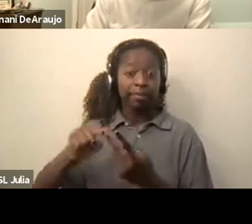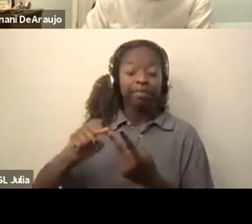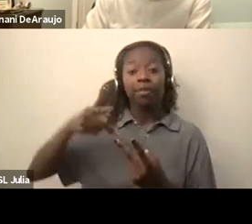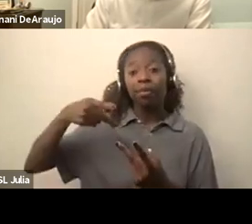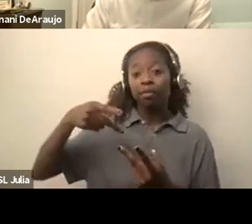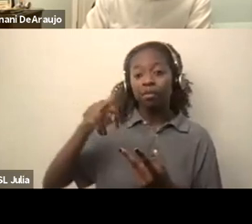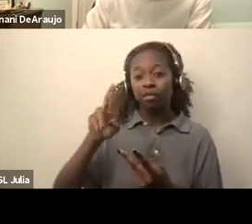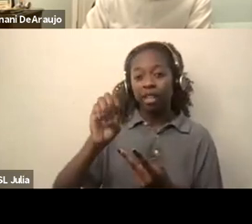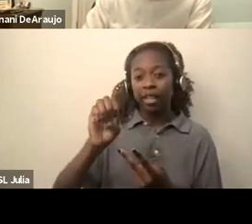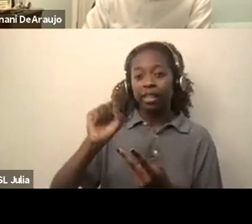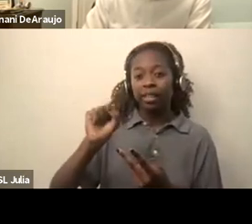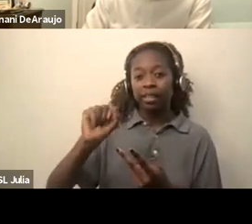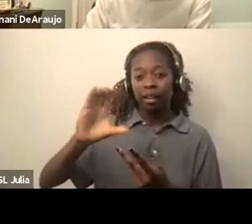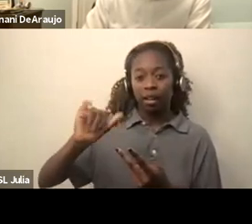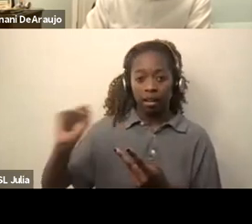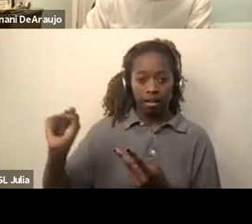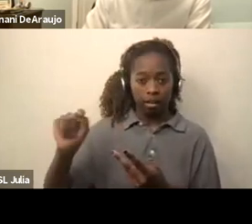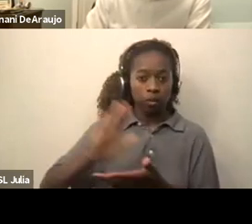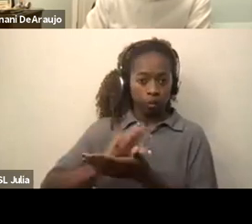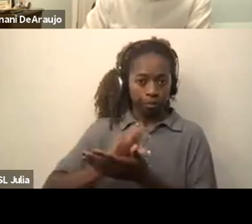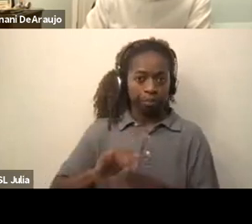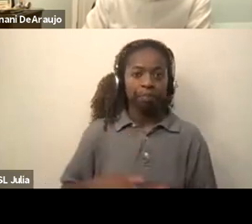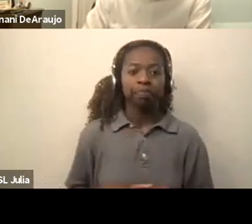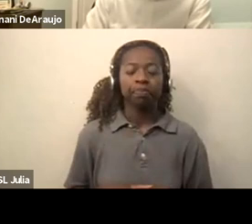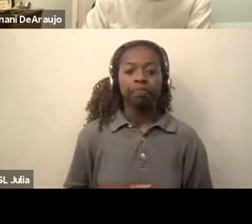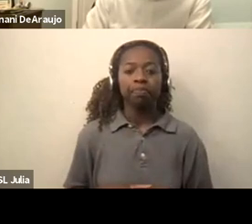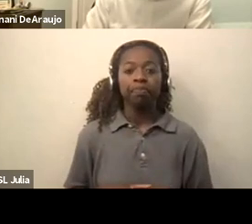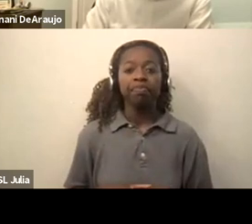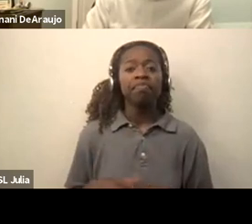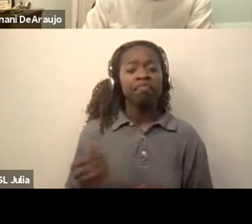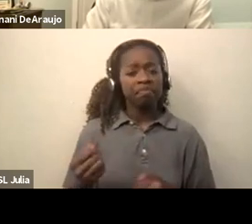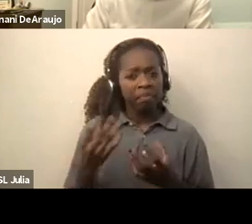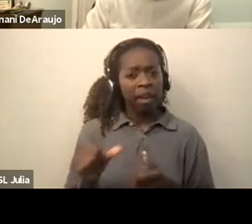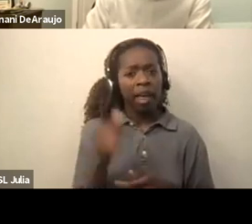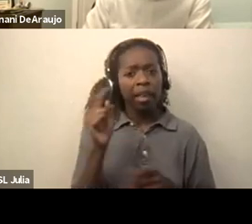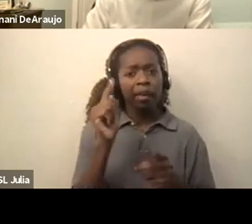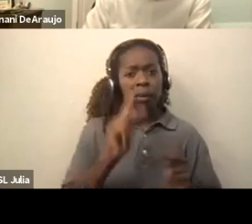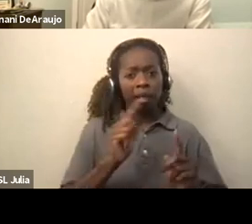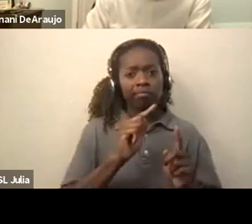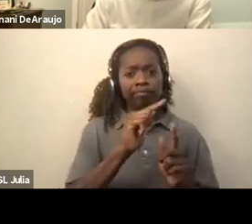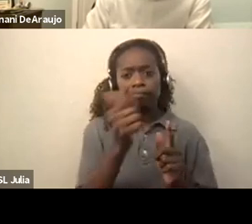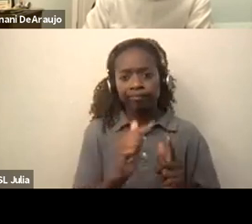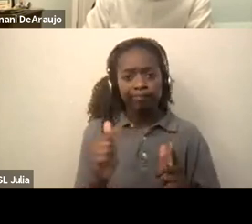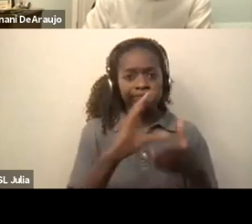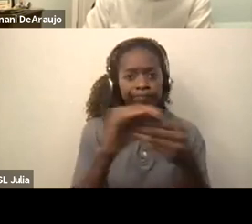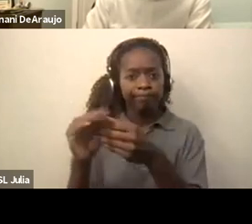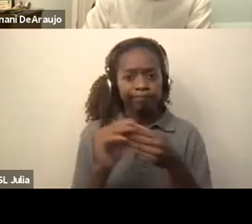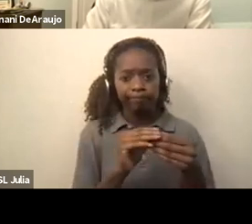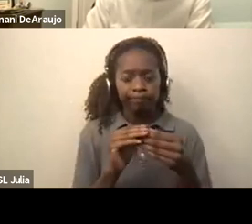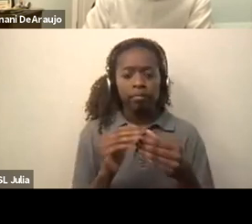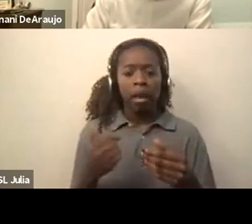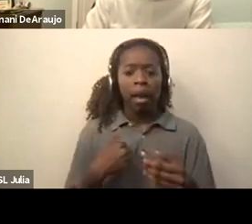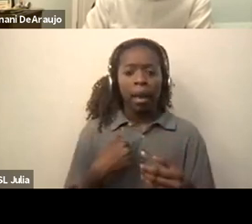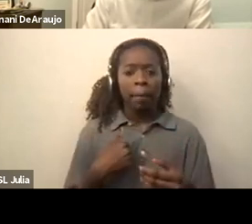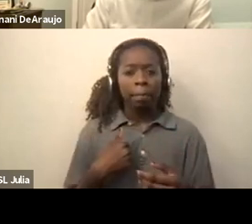as we've heard from many other people today i'm astonished at one level